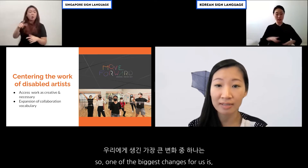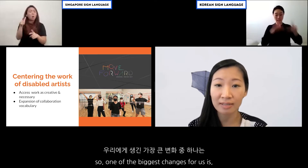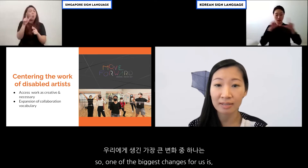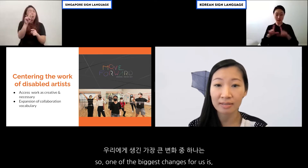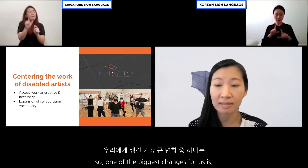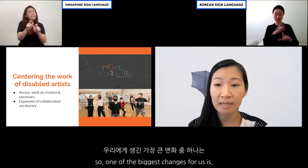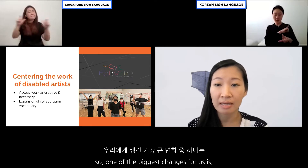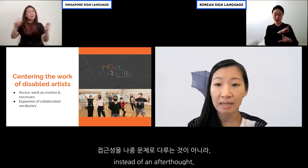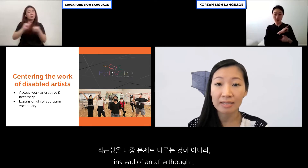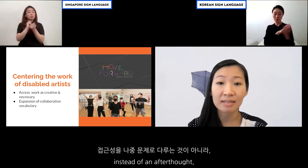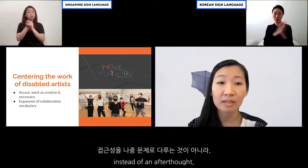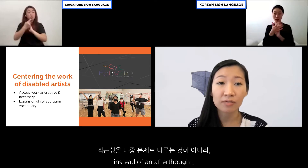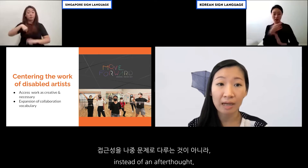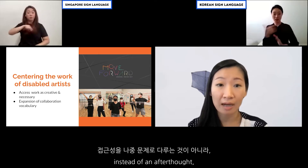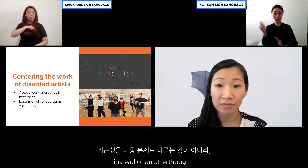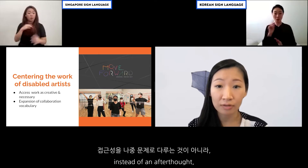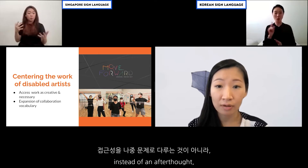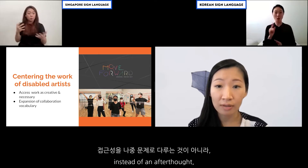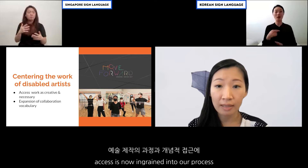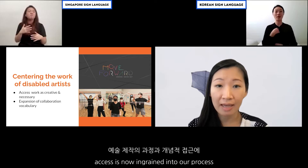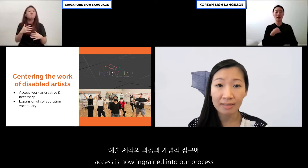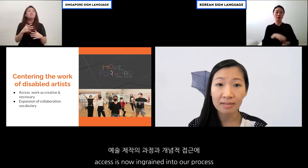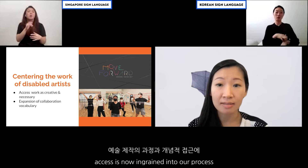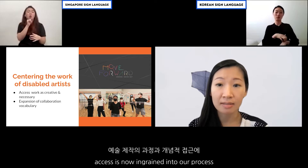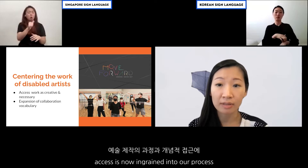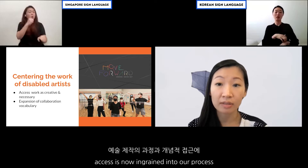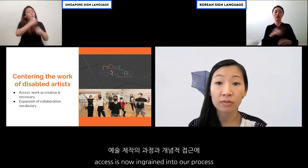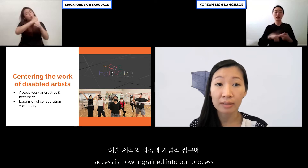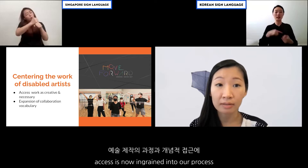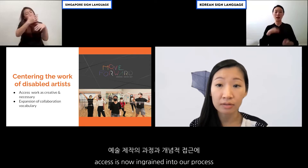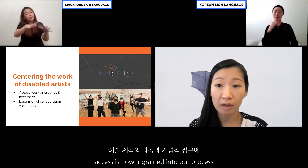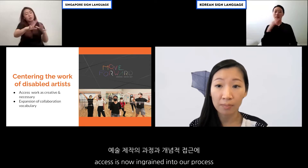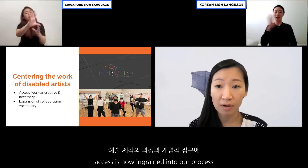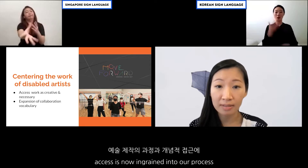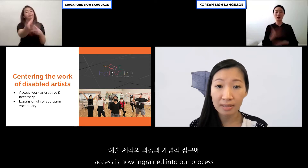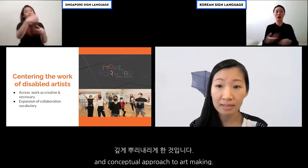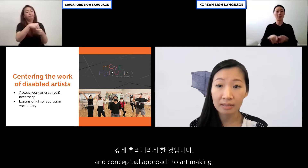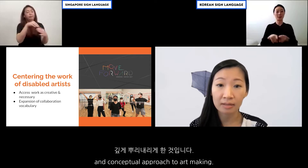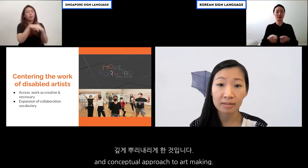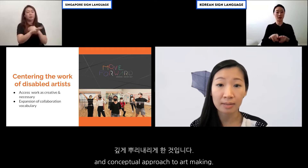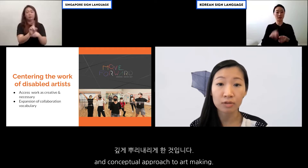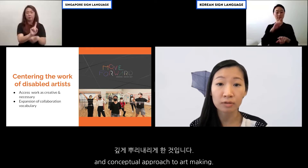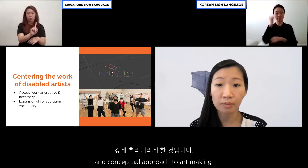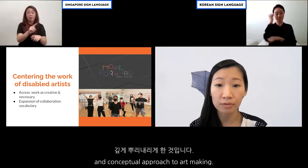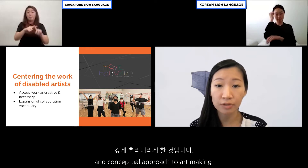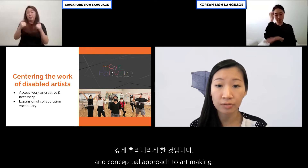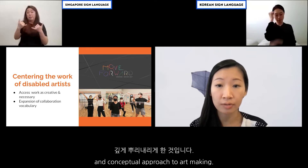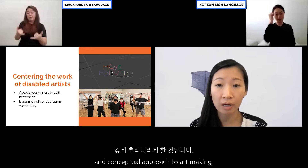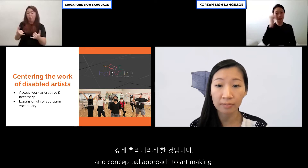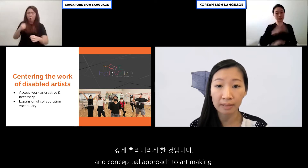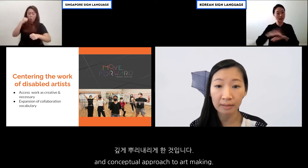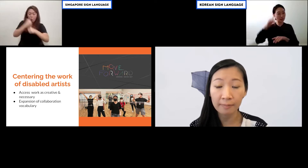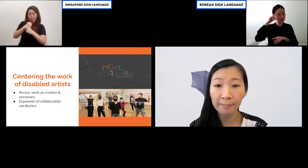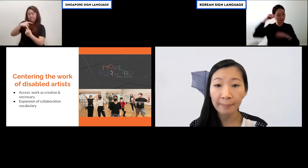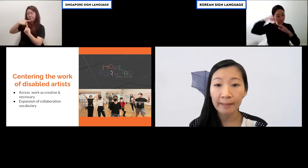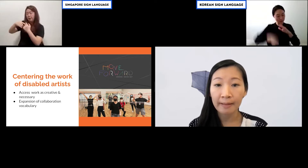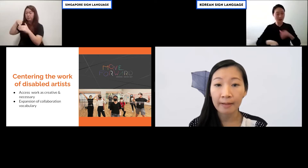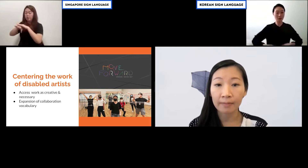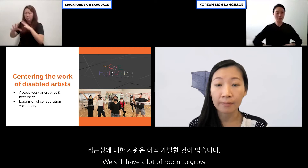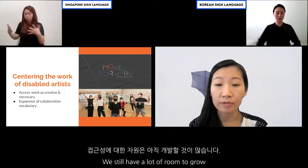for us is, instead of an afterthought, access is now ingrained into our process and conceptual approach to art